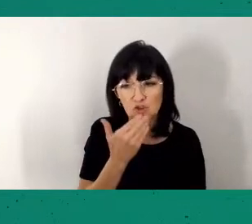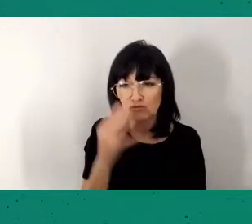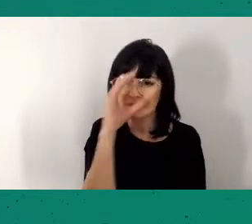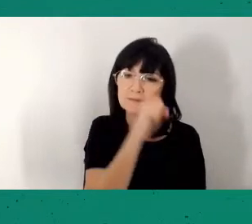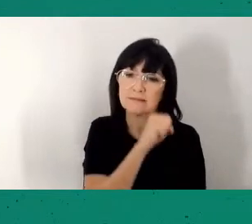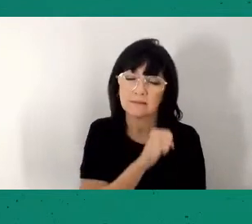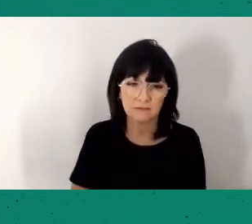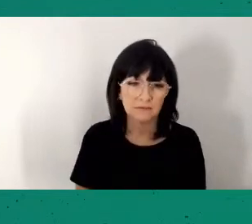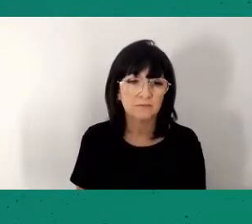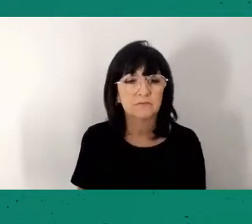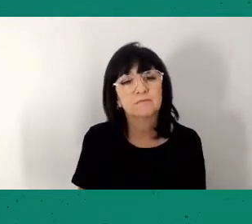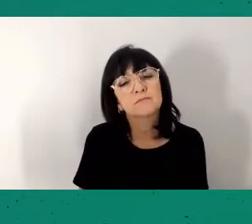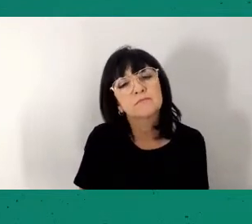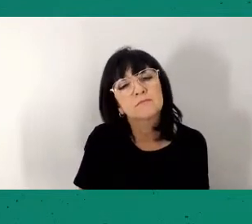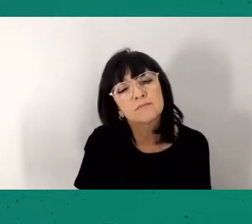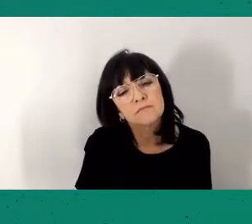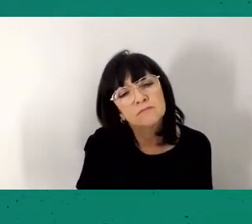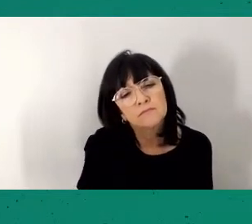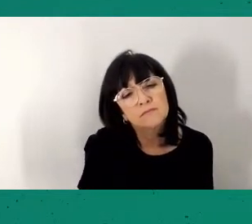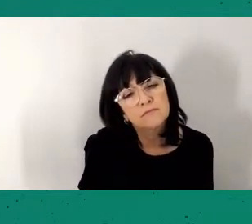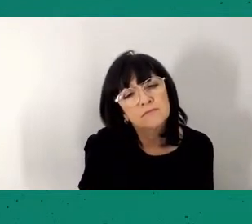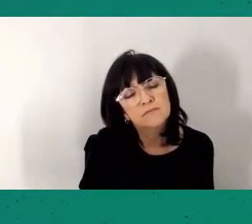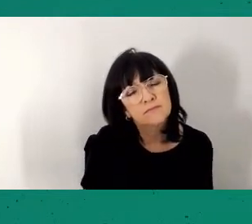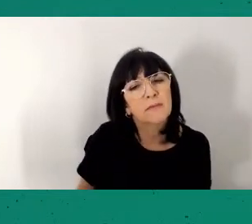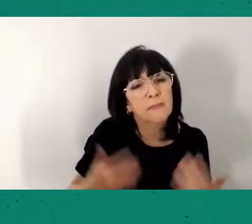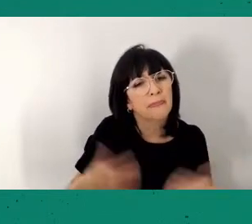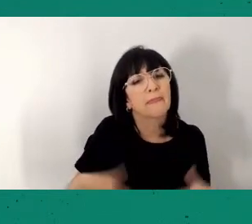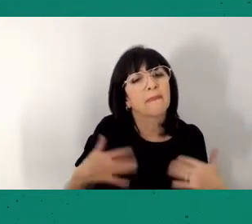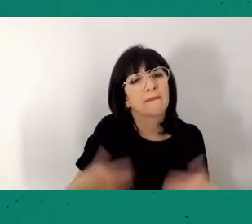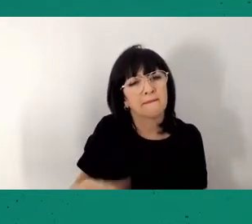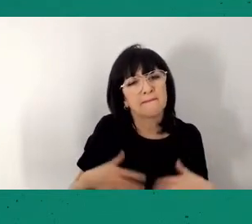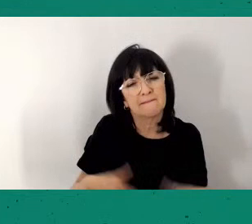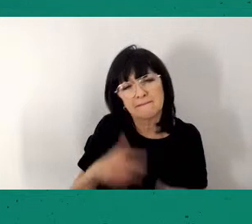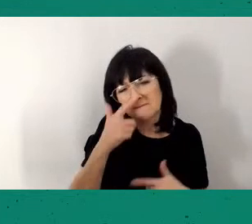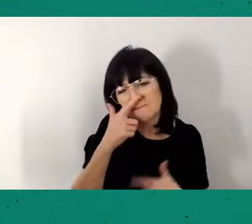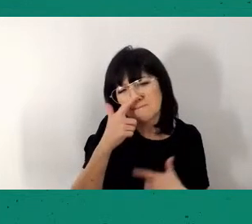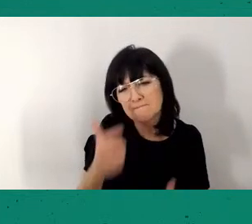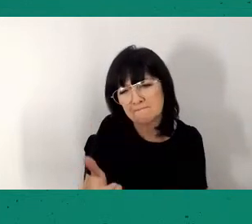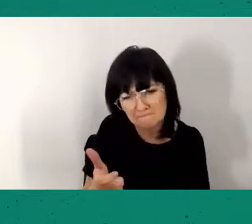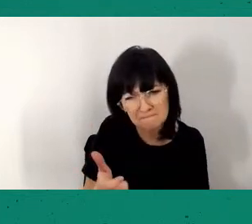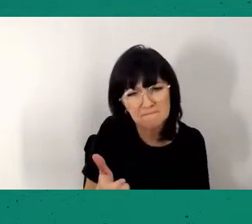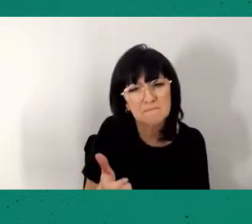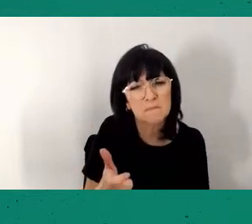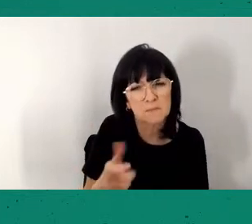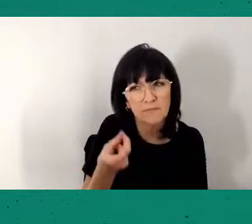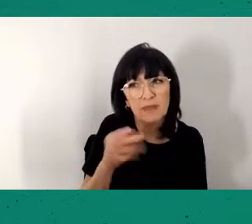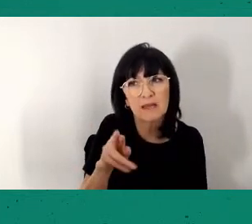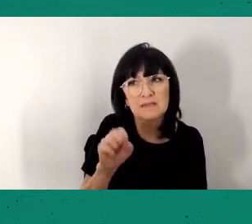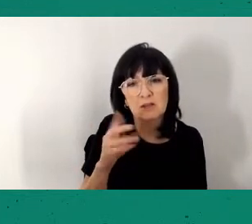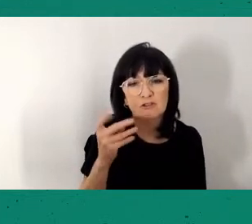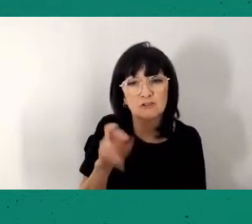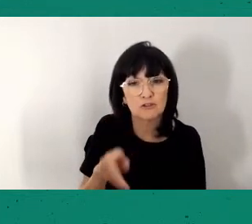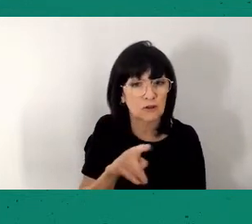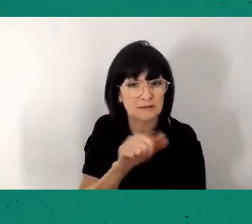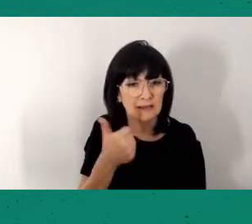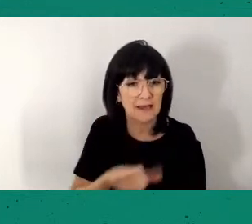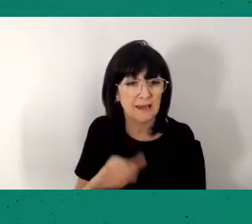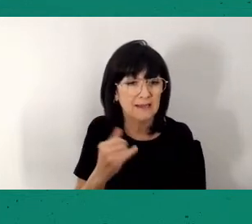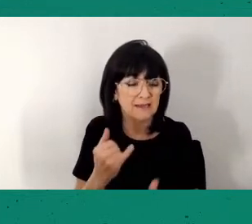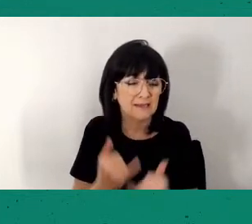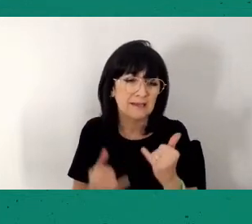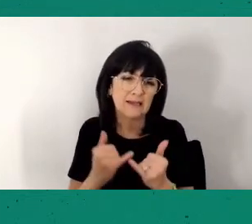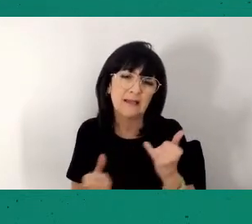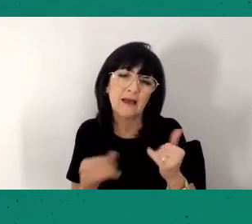Well, it's very interesting. Dr. Skelcher, any last words? I'm